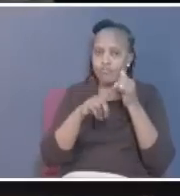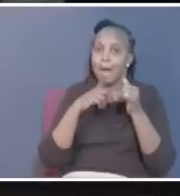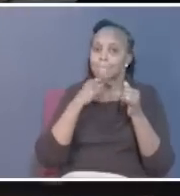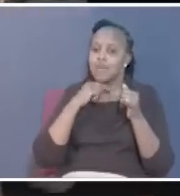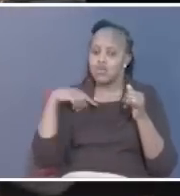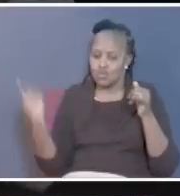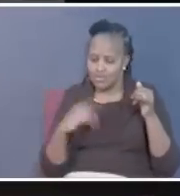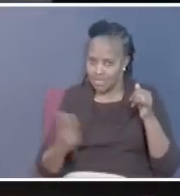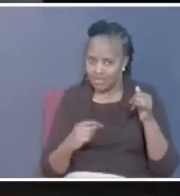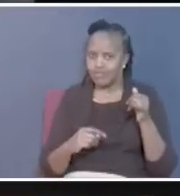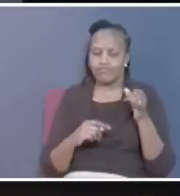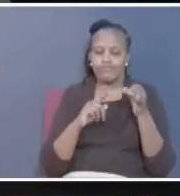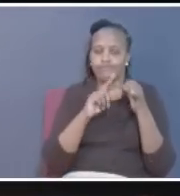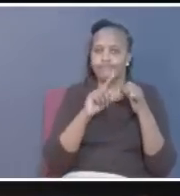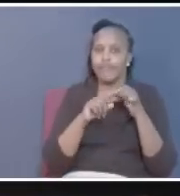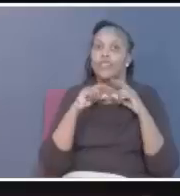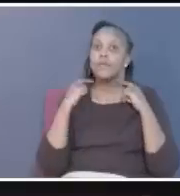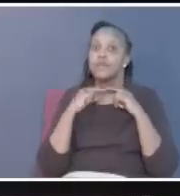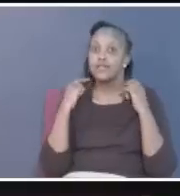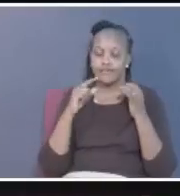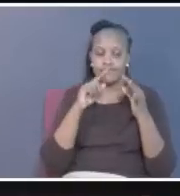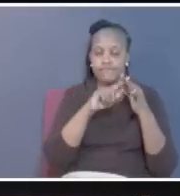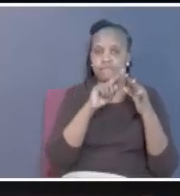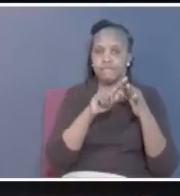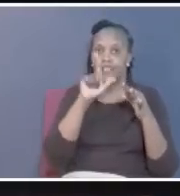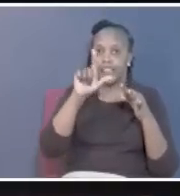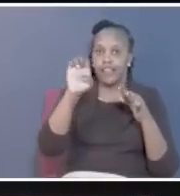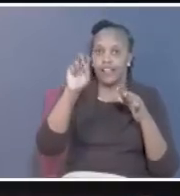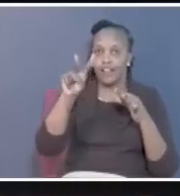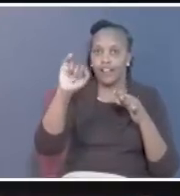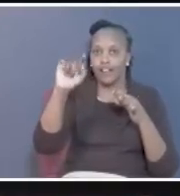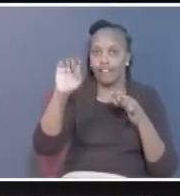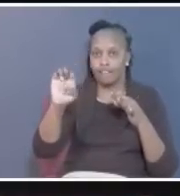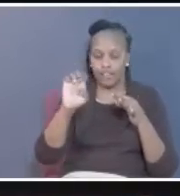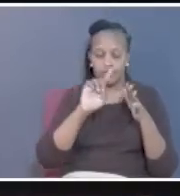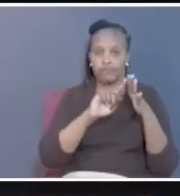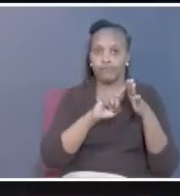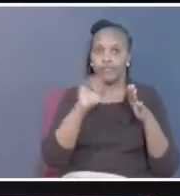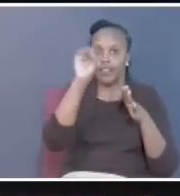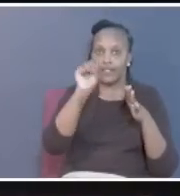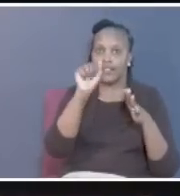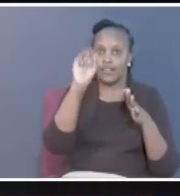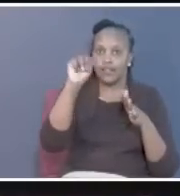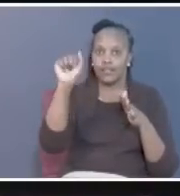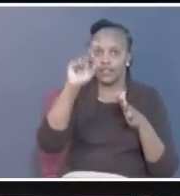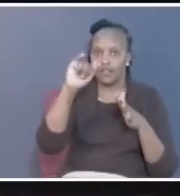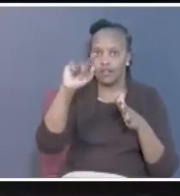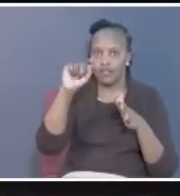robbed. 2, the priest. 3, the Levite. And 4, the